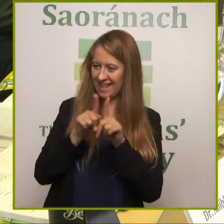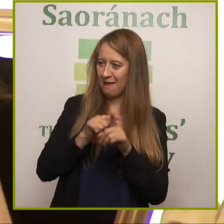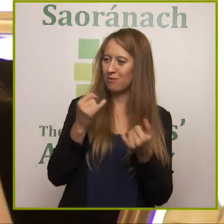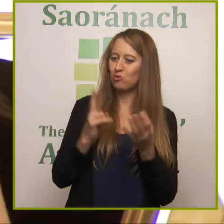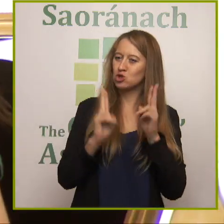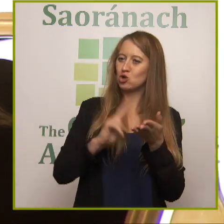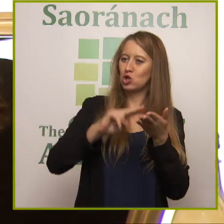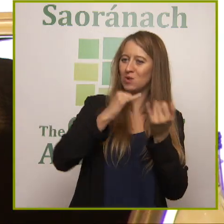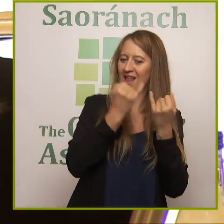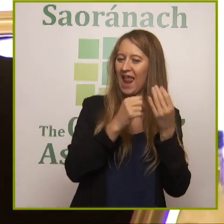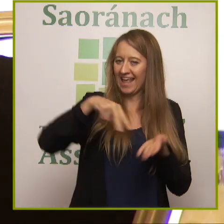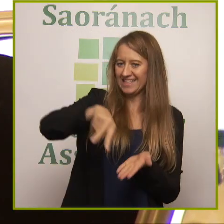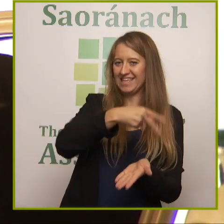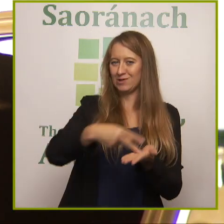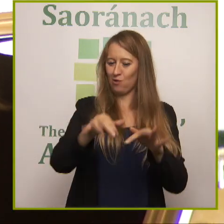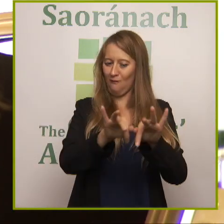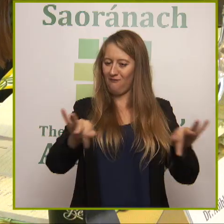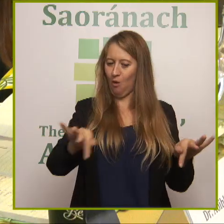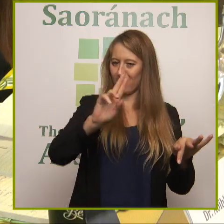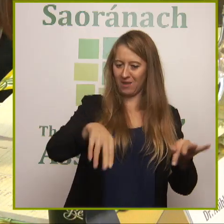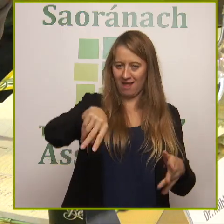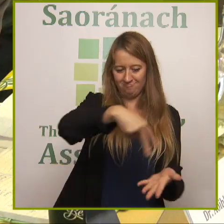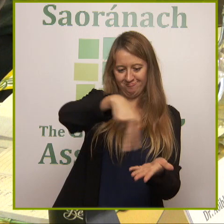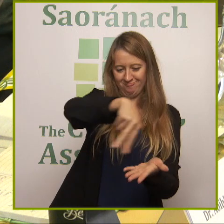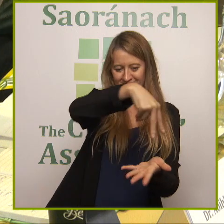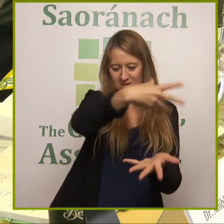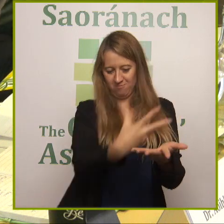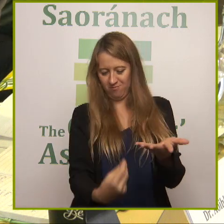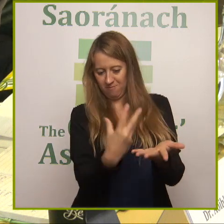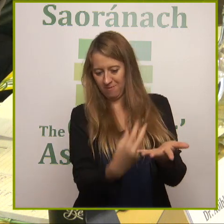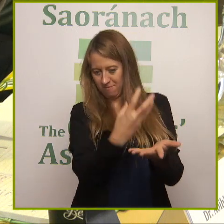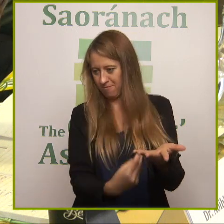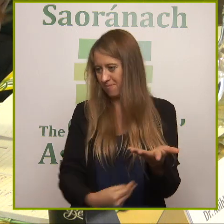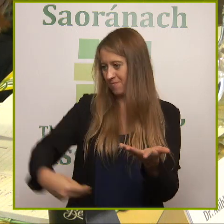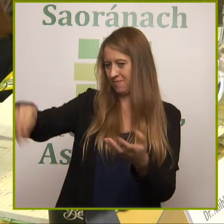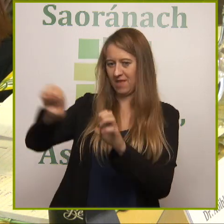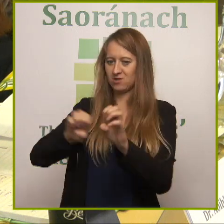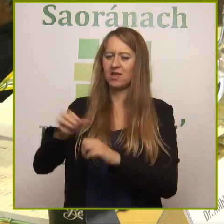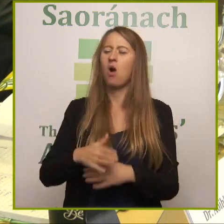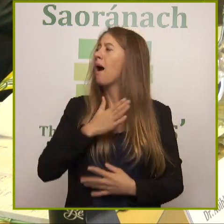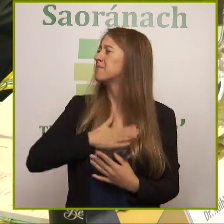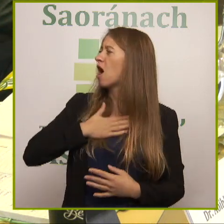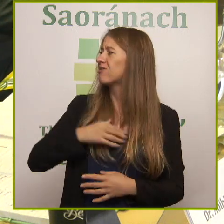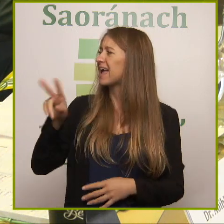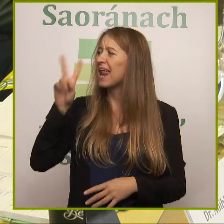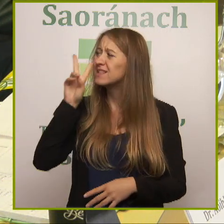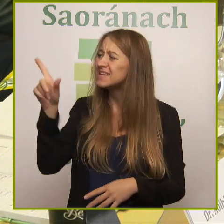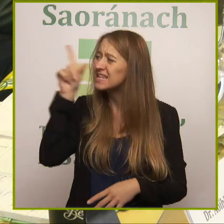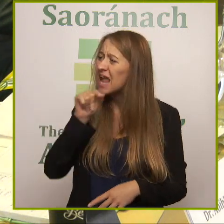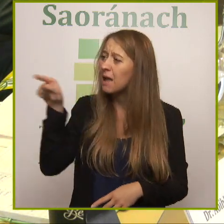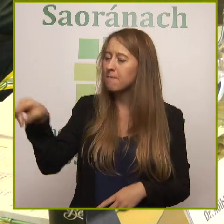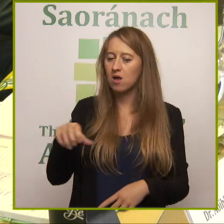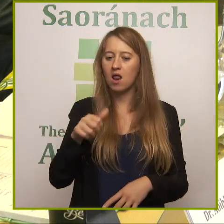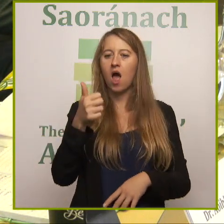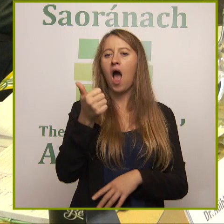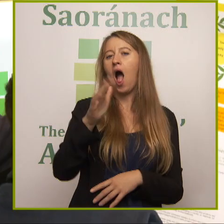to look at. Okay. Beside, we have, will you say your name? I'm so sorry that I can't see your names. Alwyn. Thank